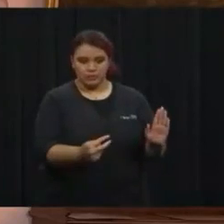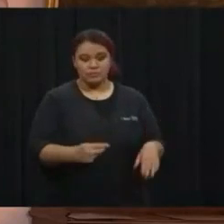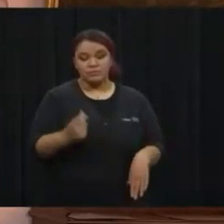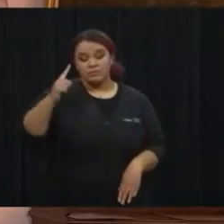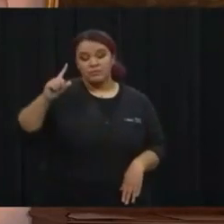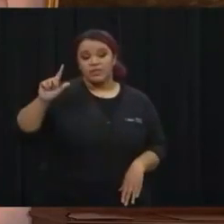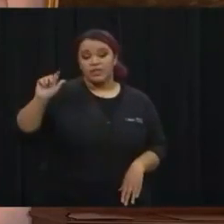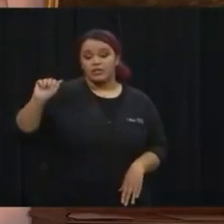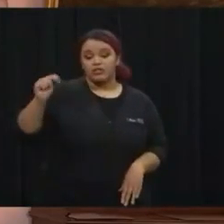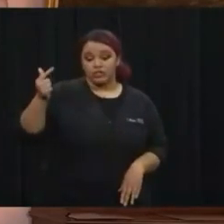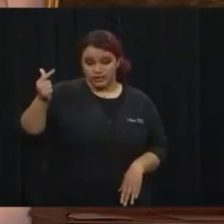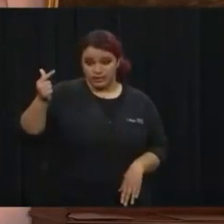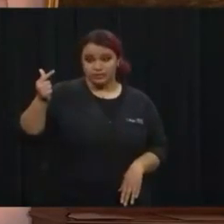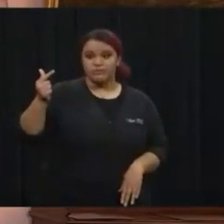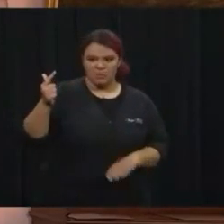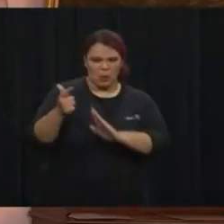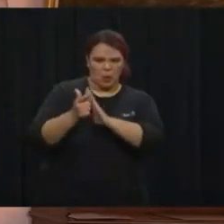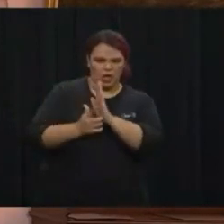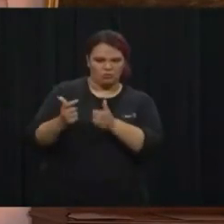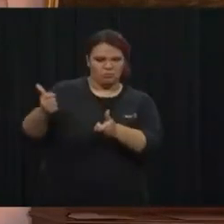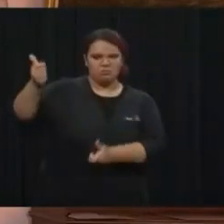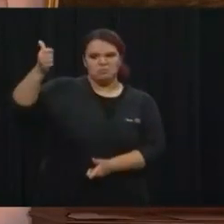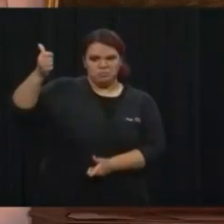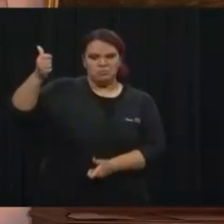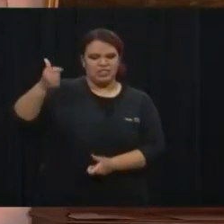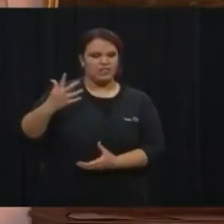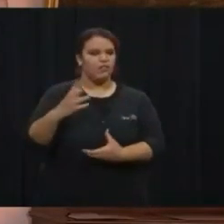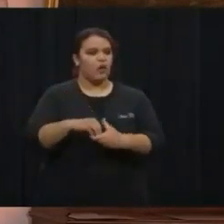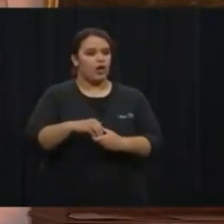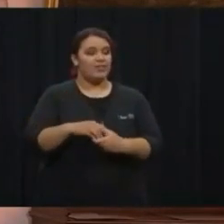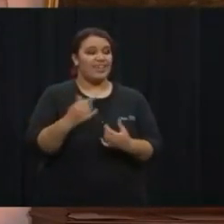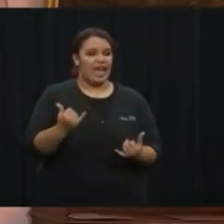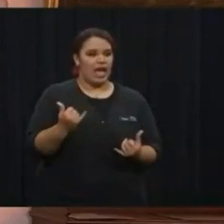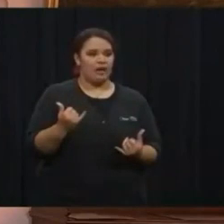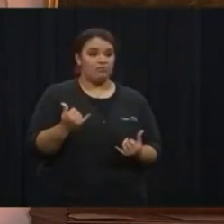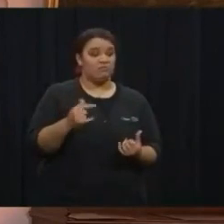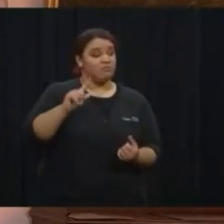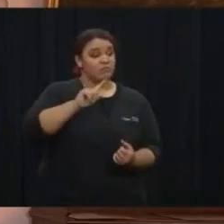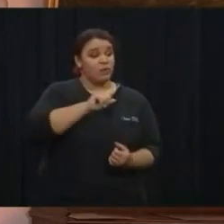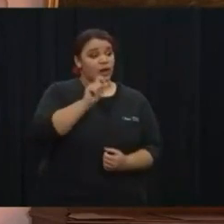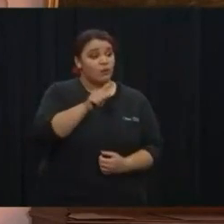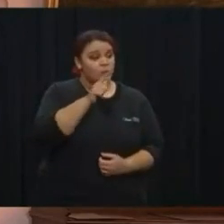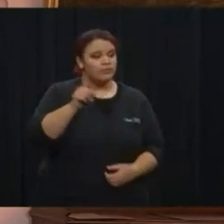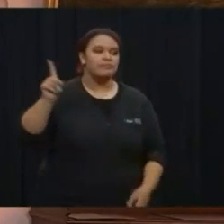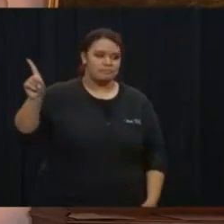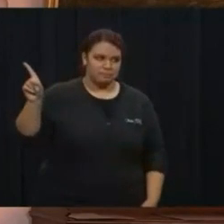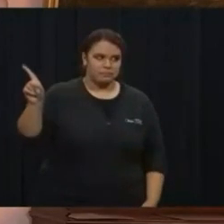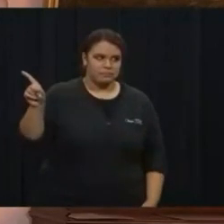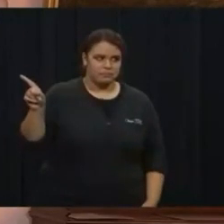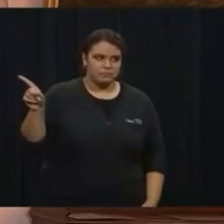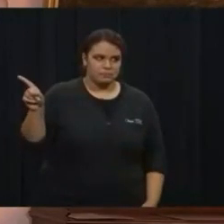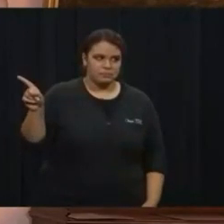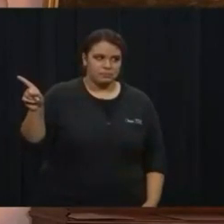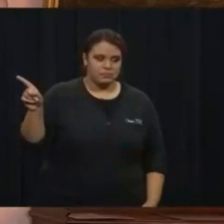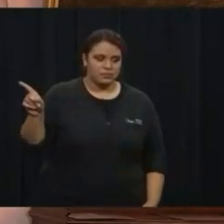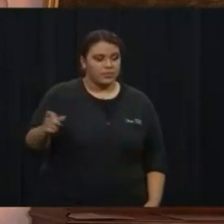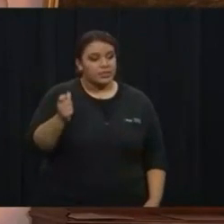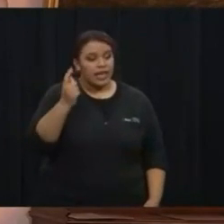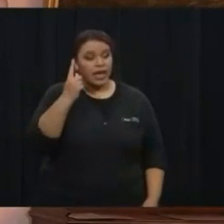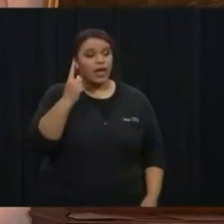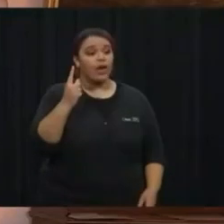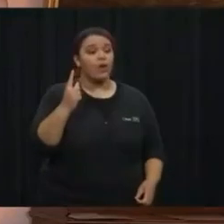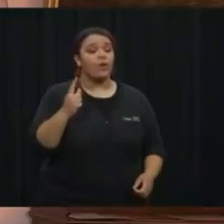non-elective surgeries has to do with our absolute extreme shortage of the PPE and the